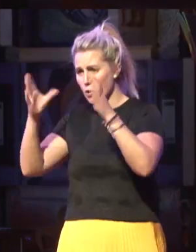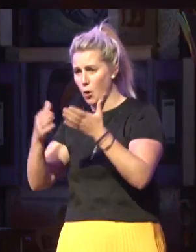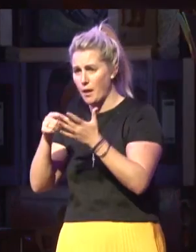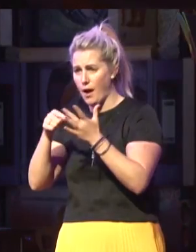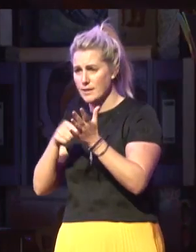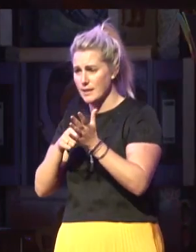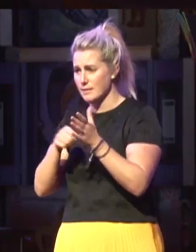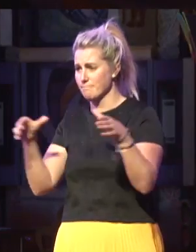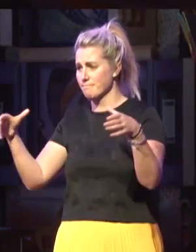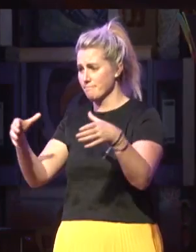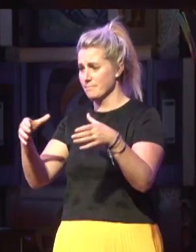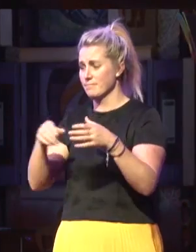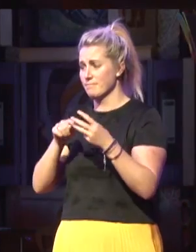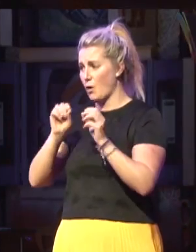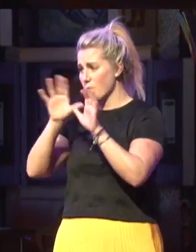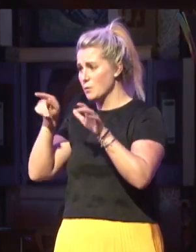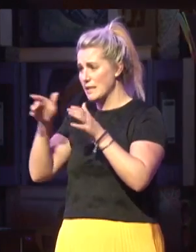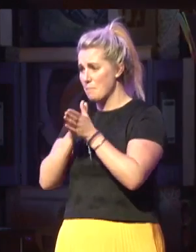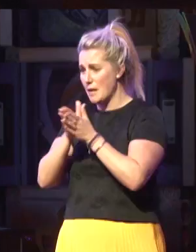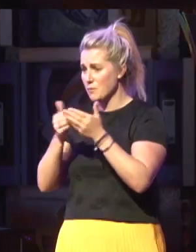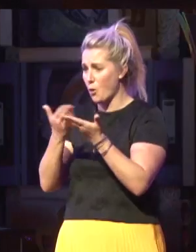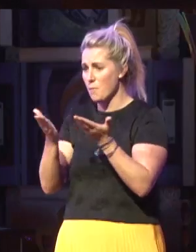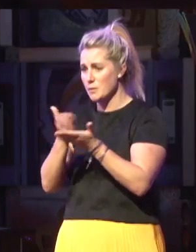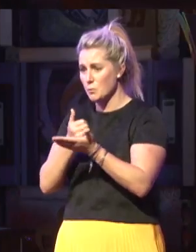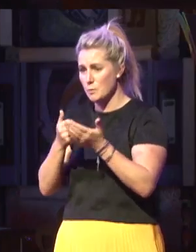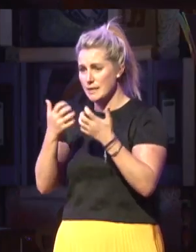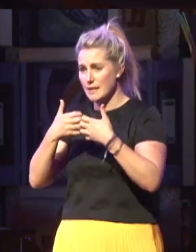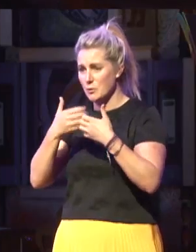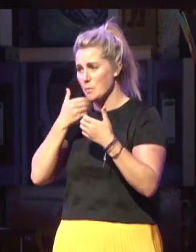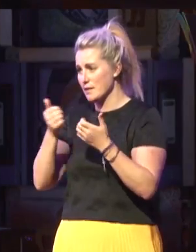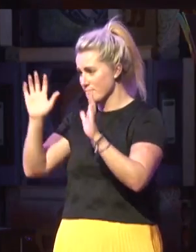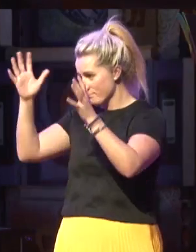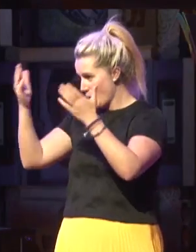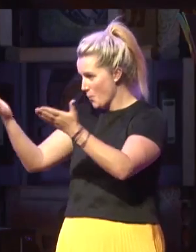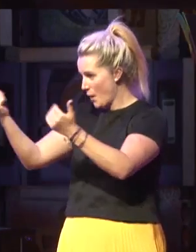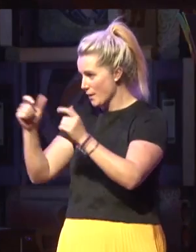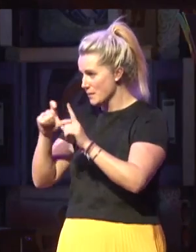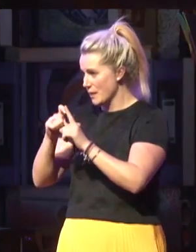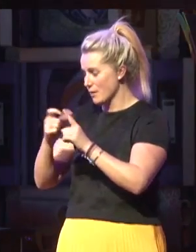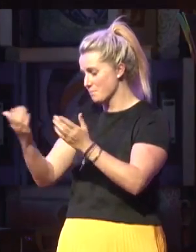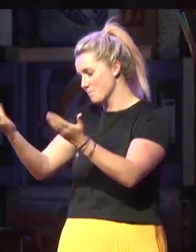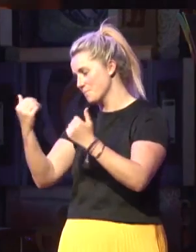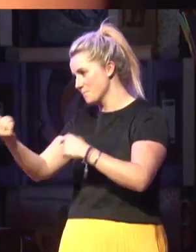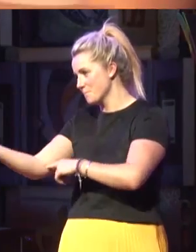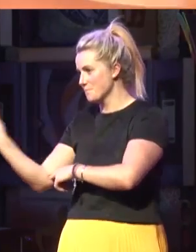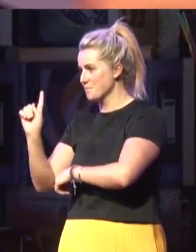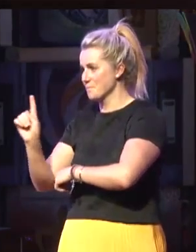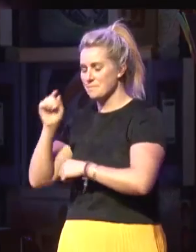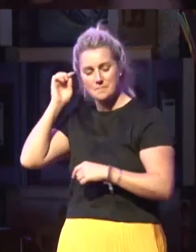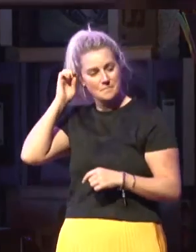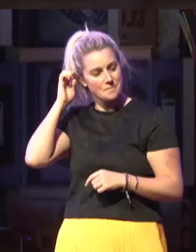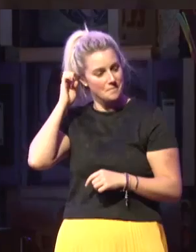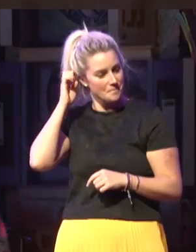IT giants. And of course, he has a passion for open source technology, so please join me in welcoming Derek to the stage to present the award.